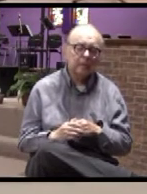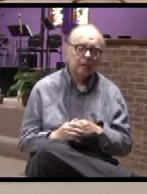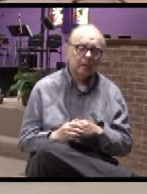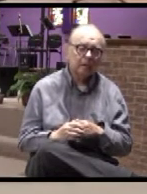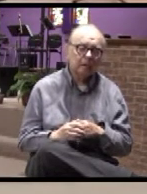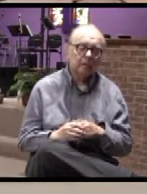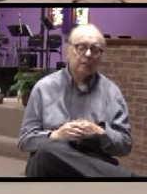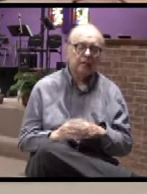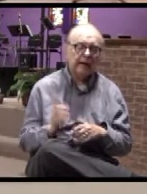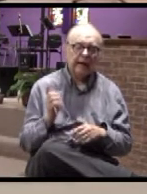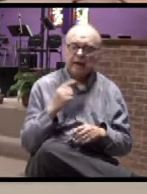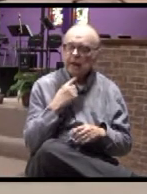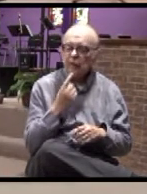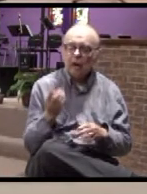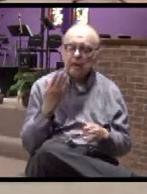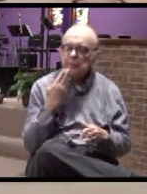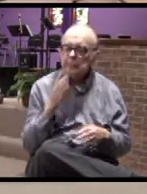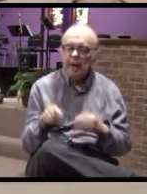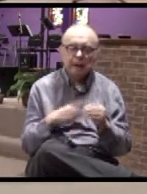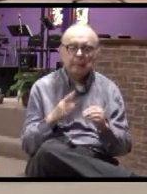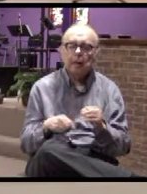Trashing one another.